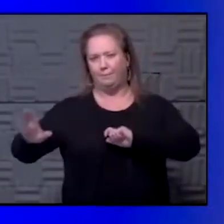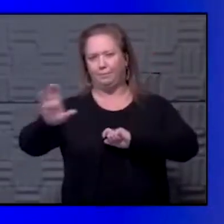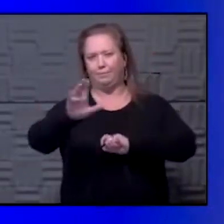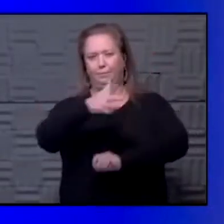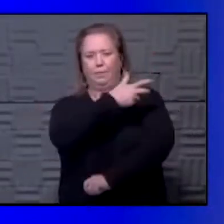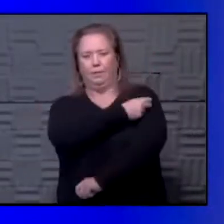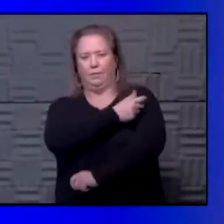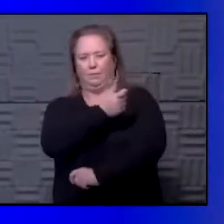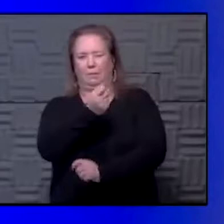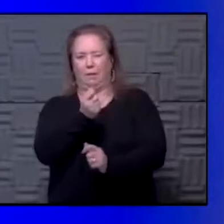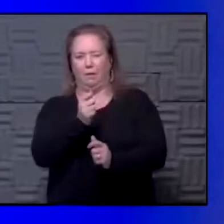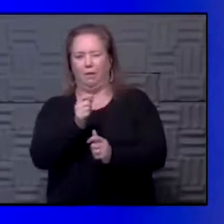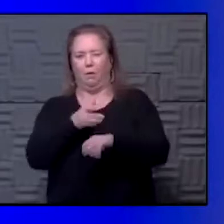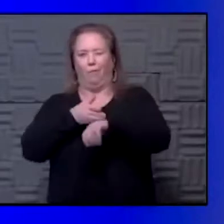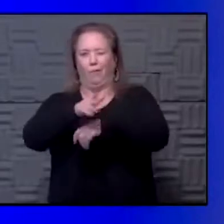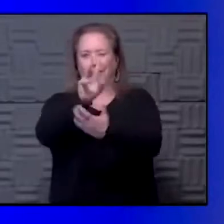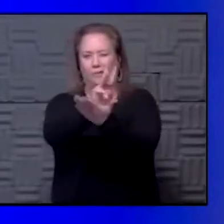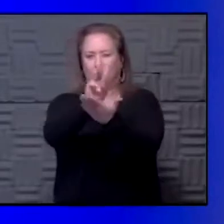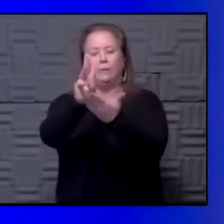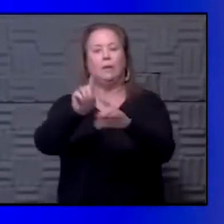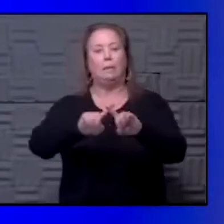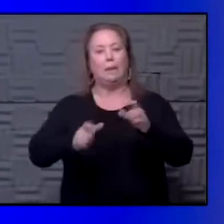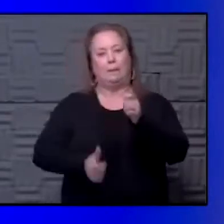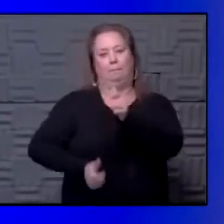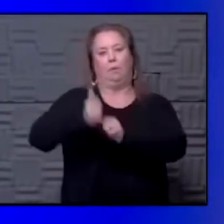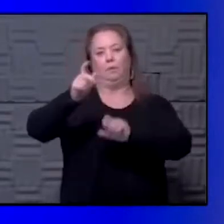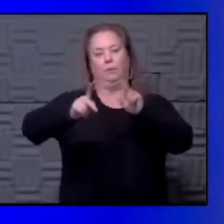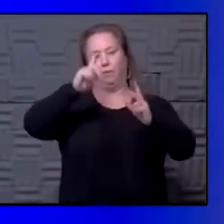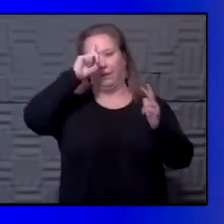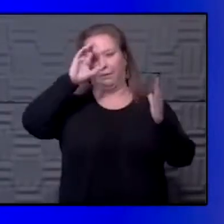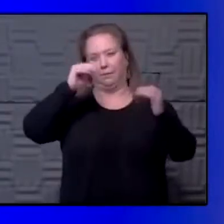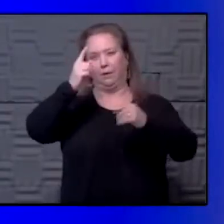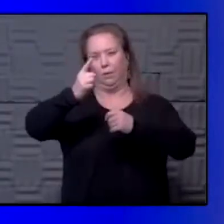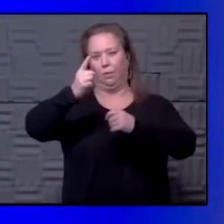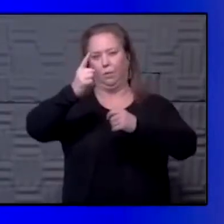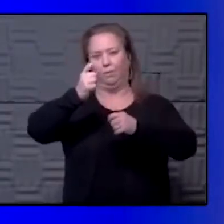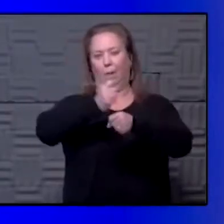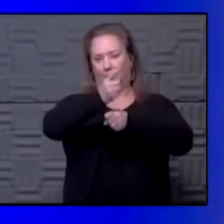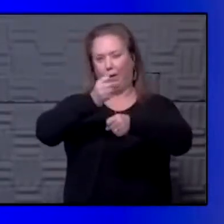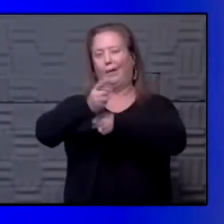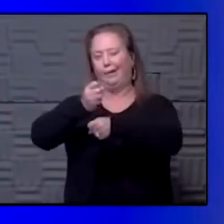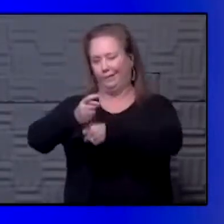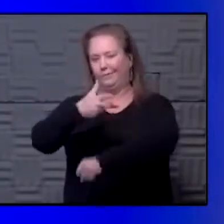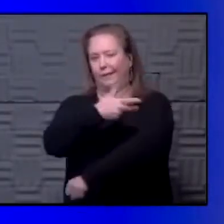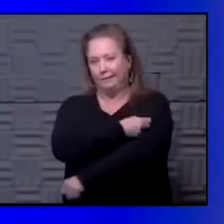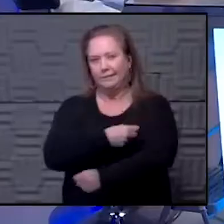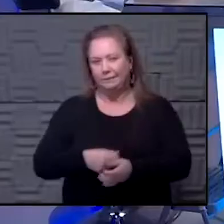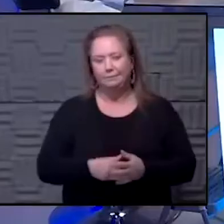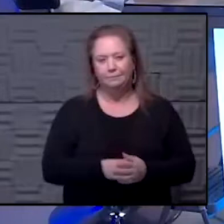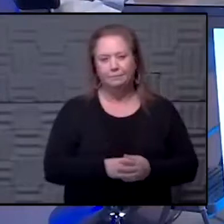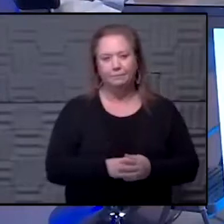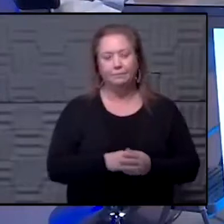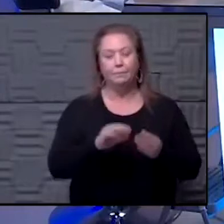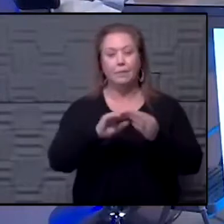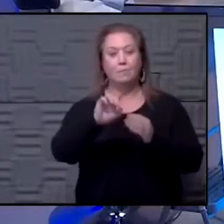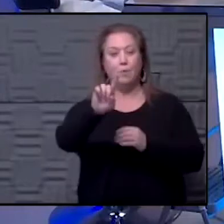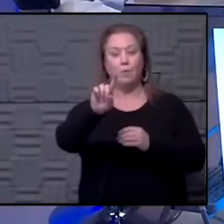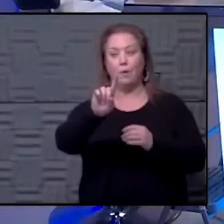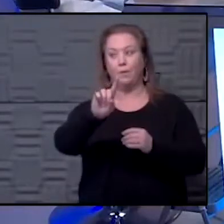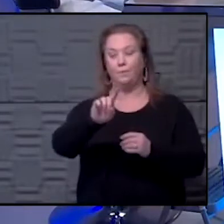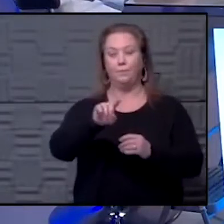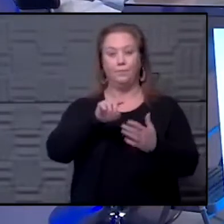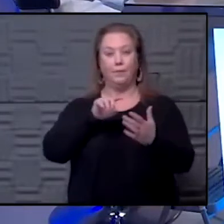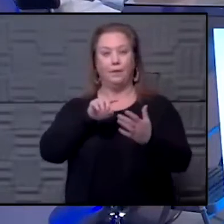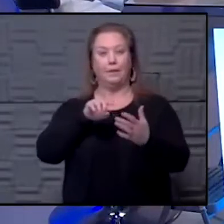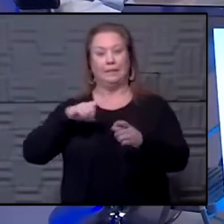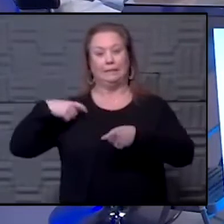be a little bit longer than that. But I think most people do expect at least a yearly vaccine as needed. Okay, question number 1. A study